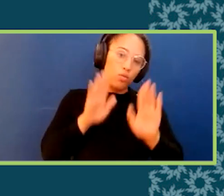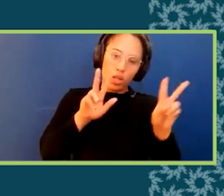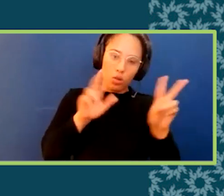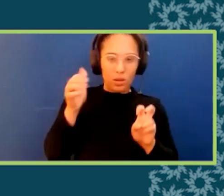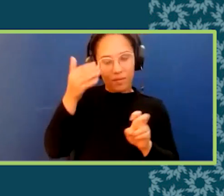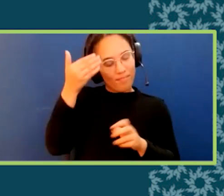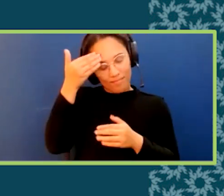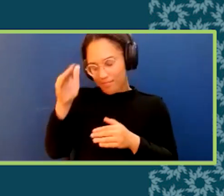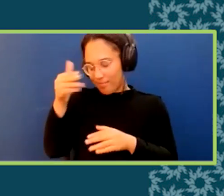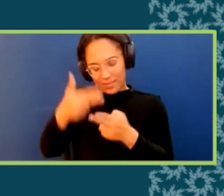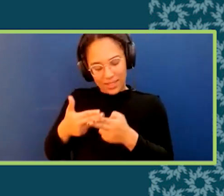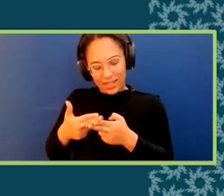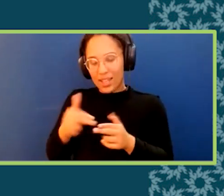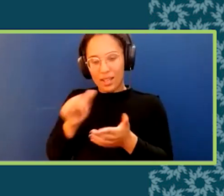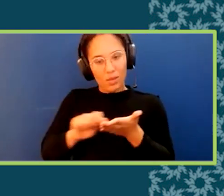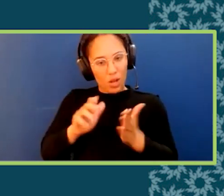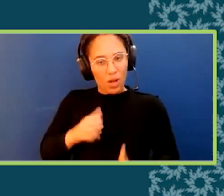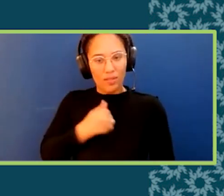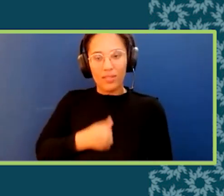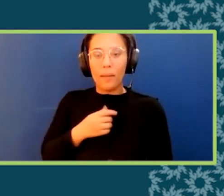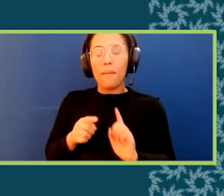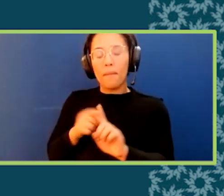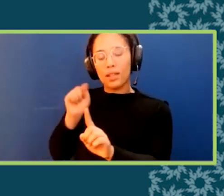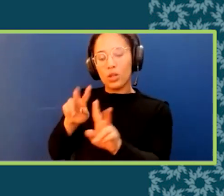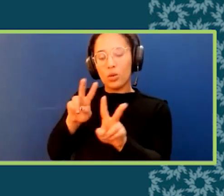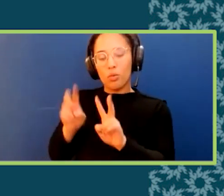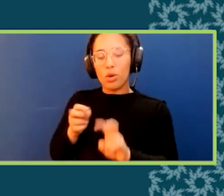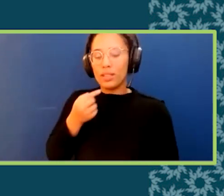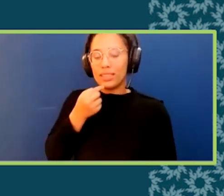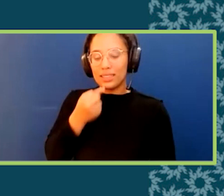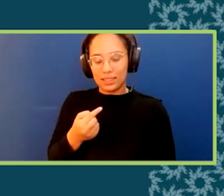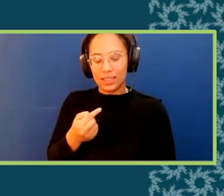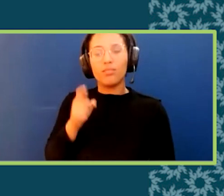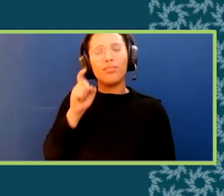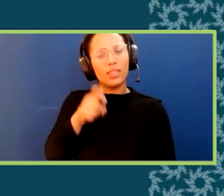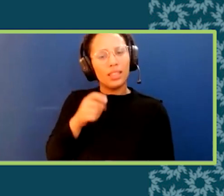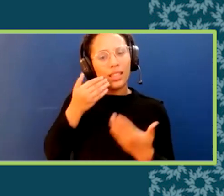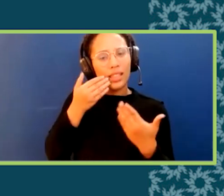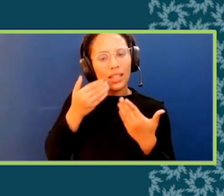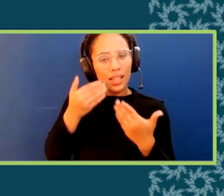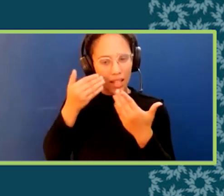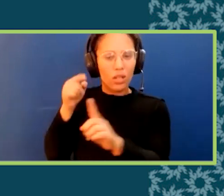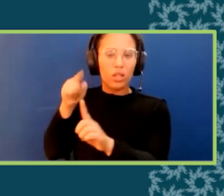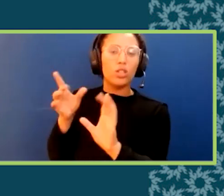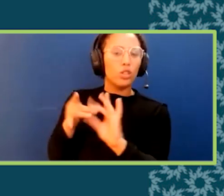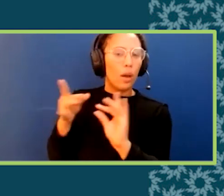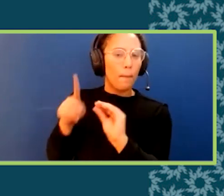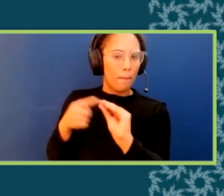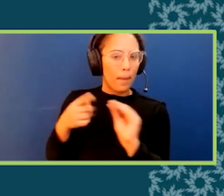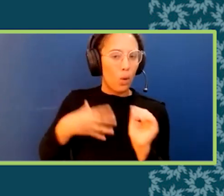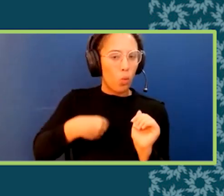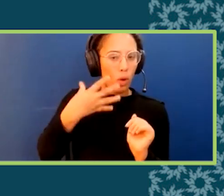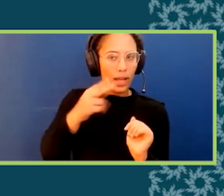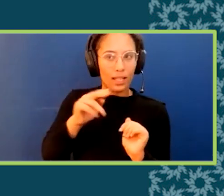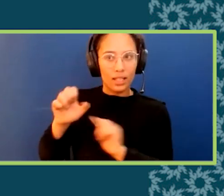said, be thankful for the, as she was talking about as it pertains to whiteness, be thankful